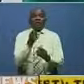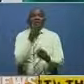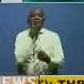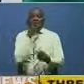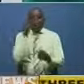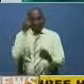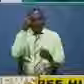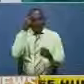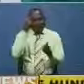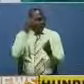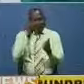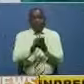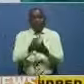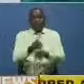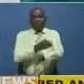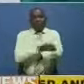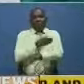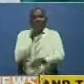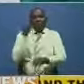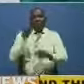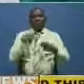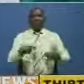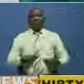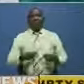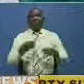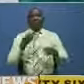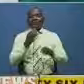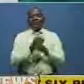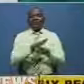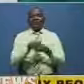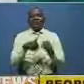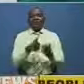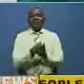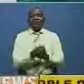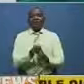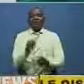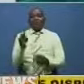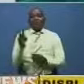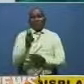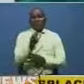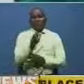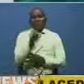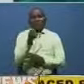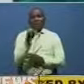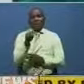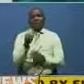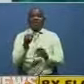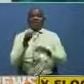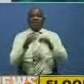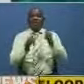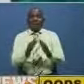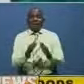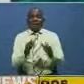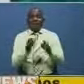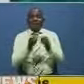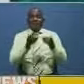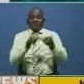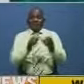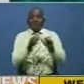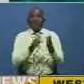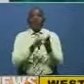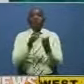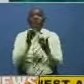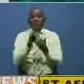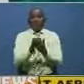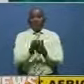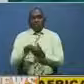this is to boost and bring quality healthcare to all Ghanaians. 250 local contractors are engineering the projects